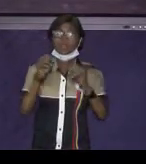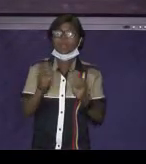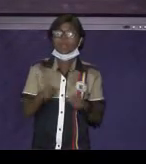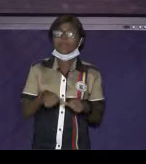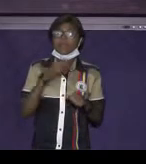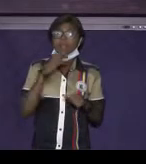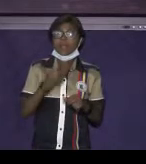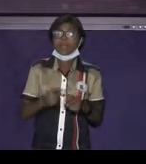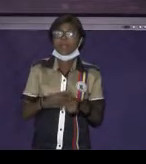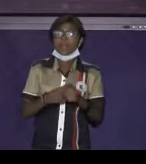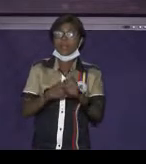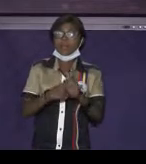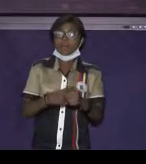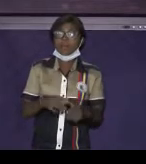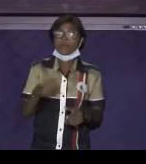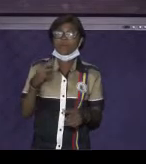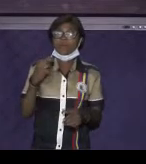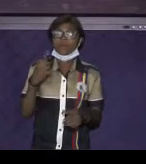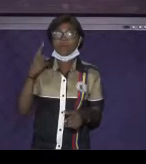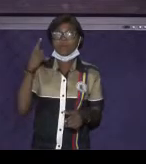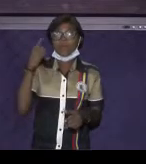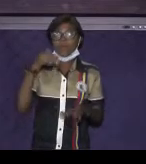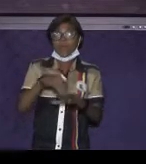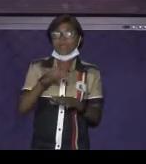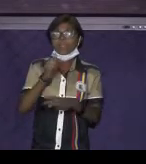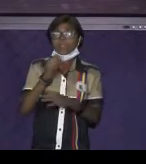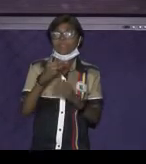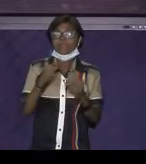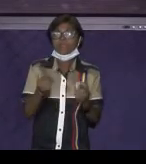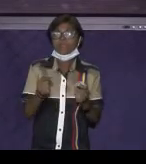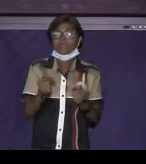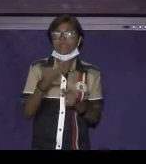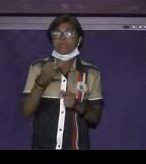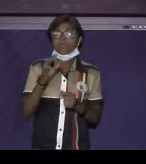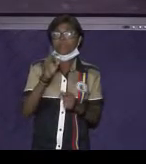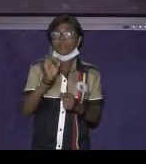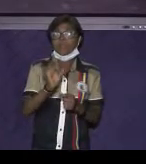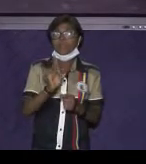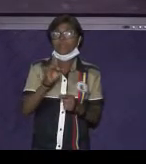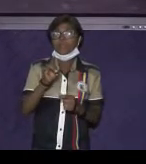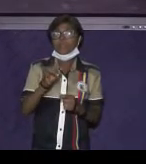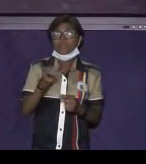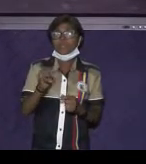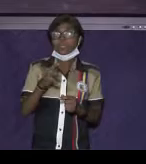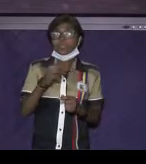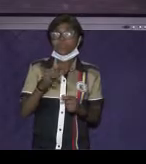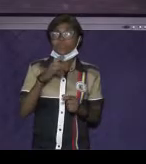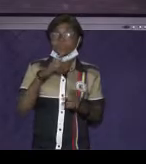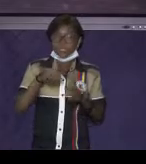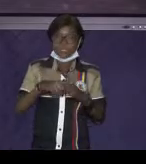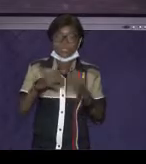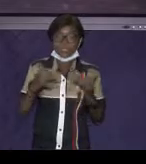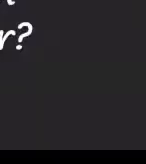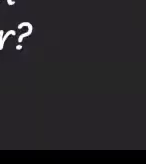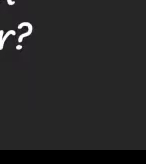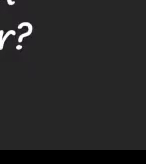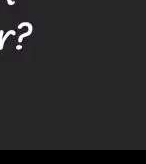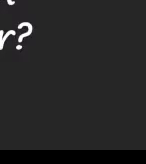second. How fast is that in kilometers per hour? You will have 1 minute for this. Begin.